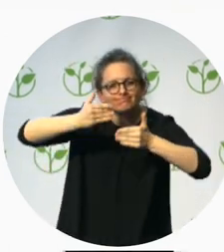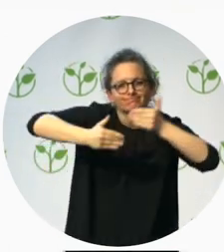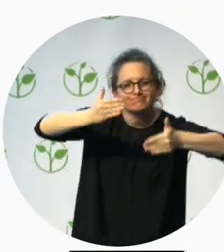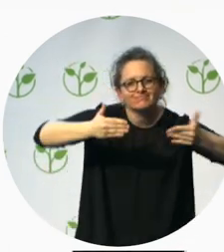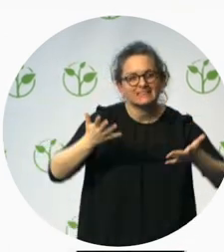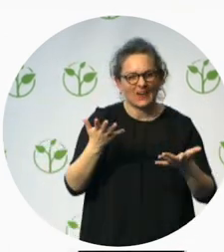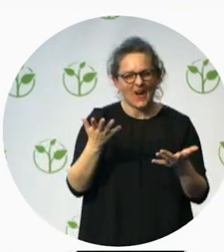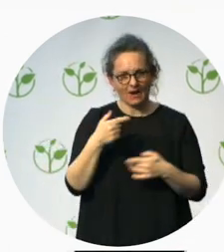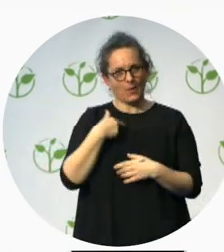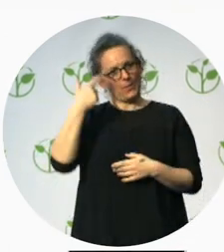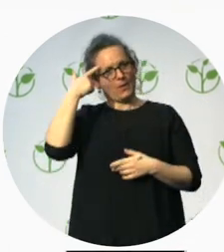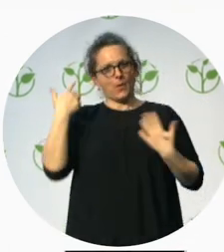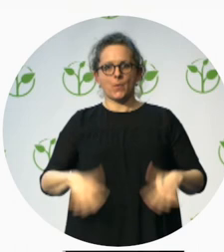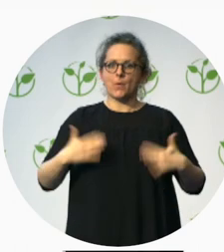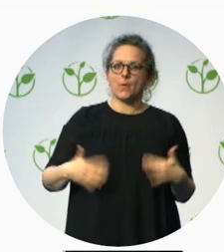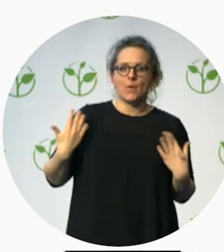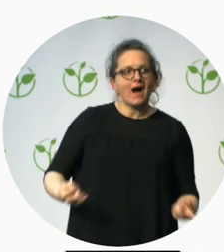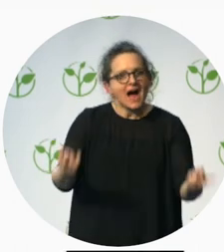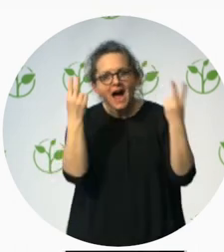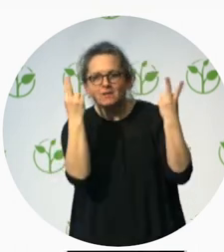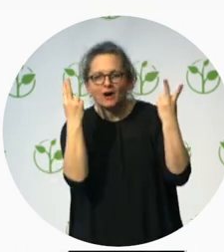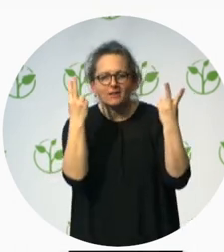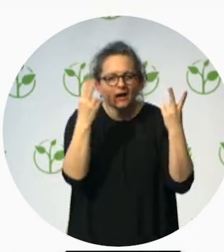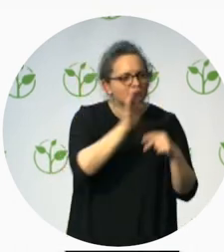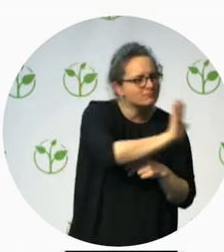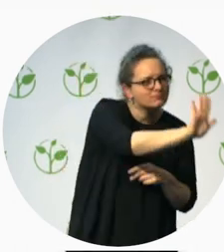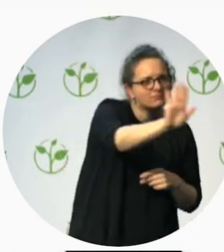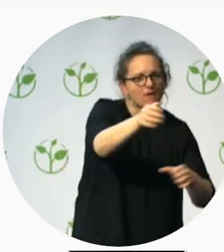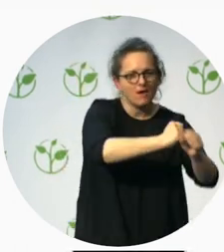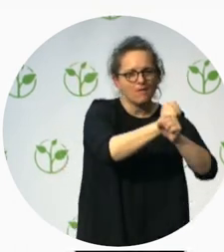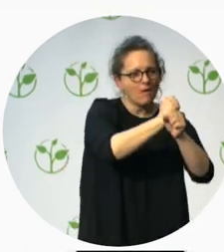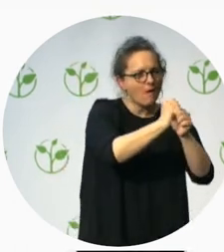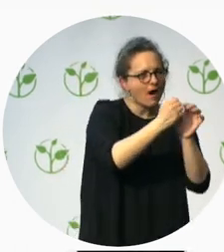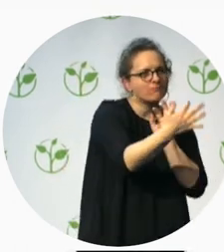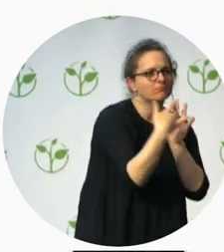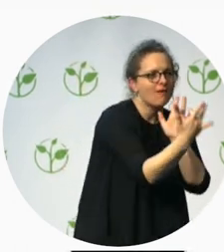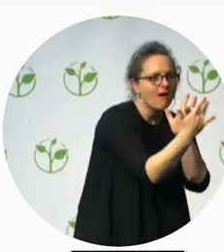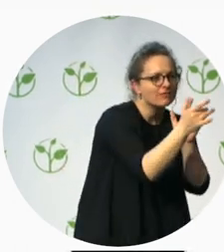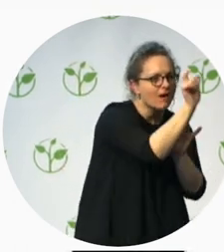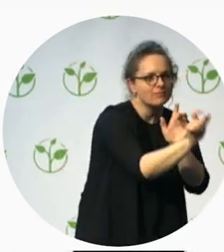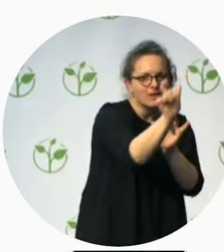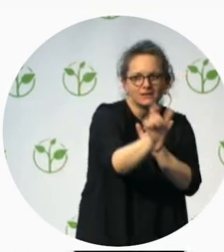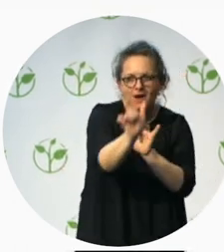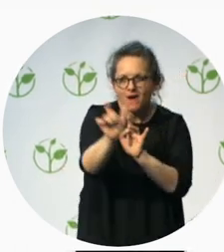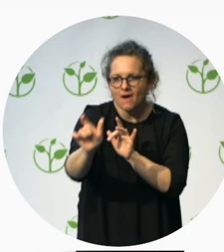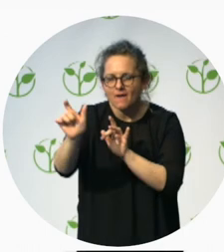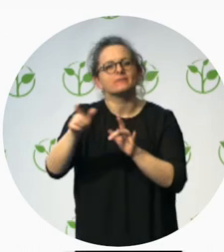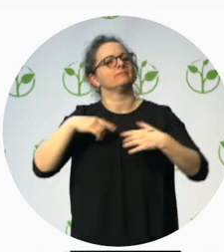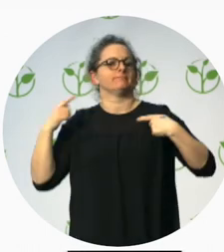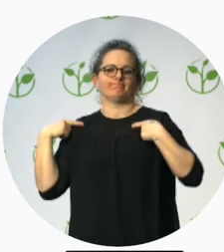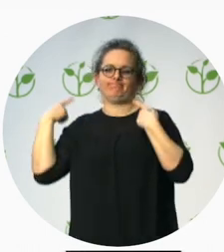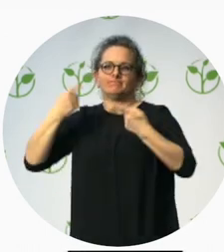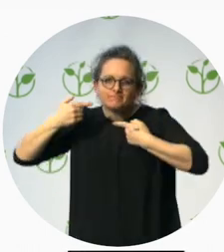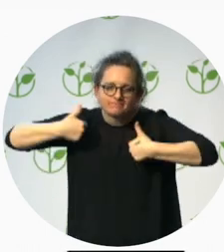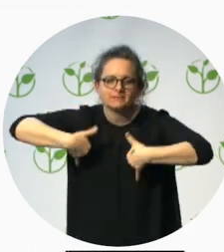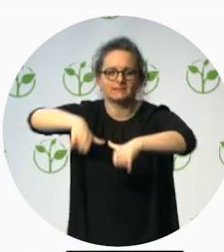most of their representatives, giving us an ever-growing opportunity for a deeper